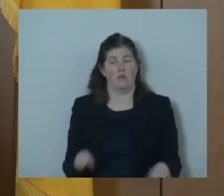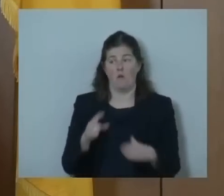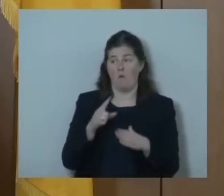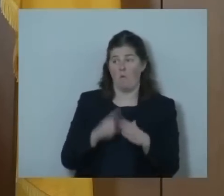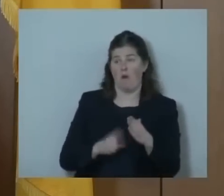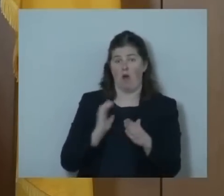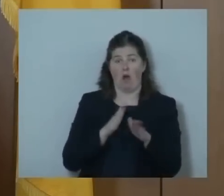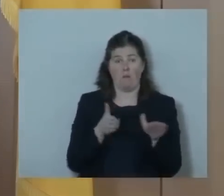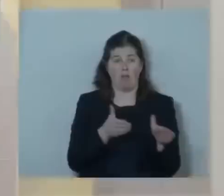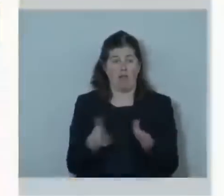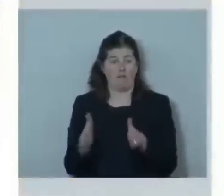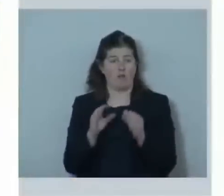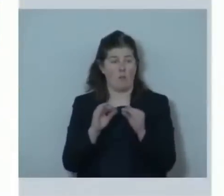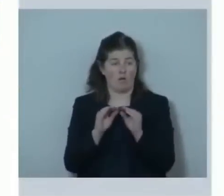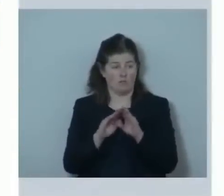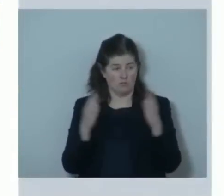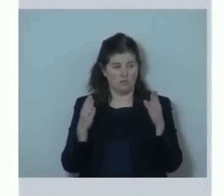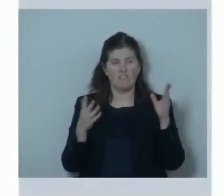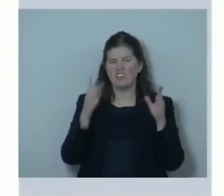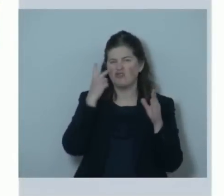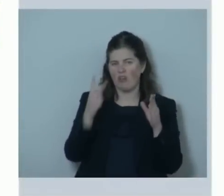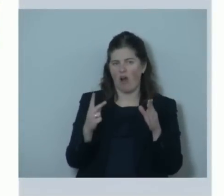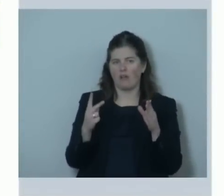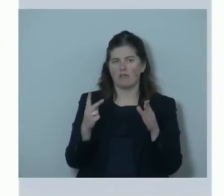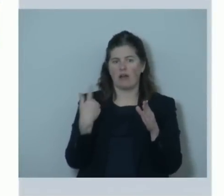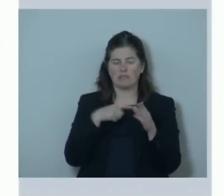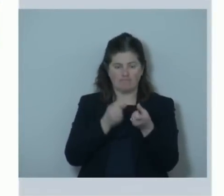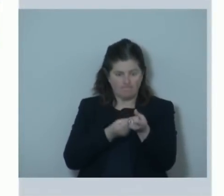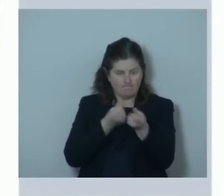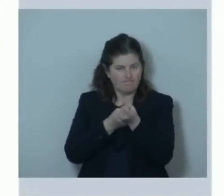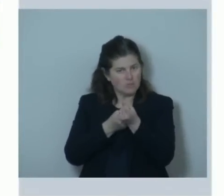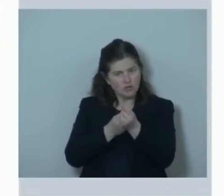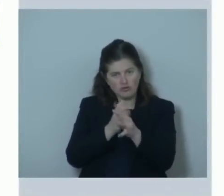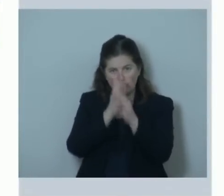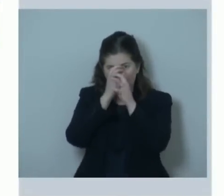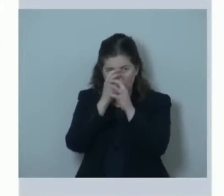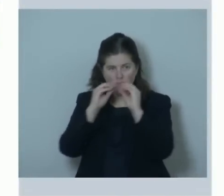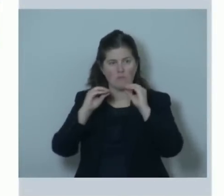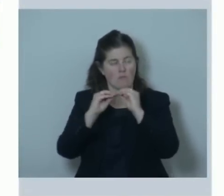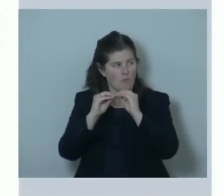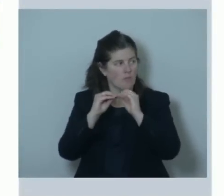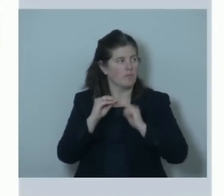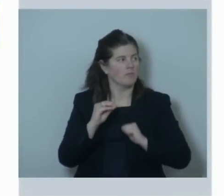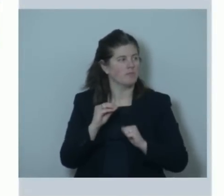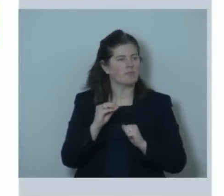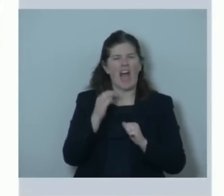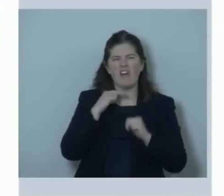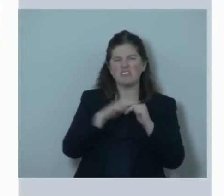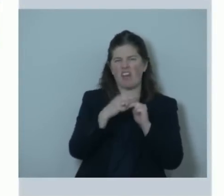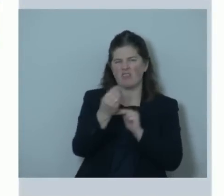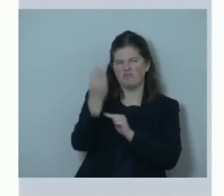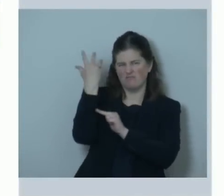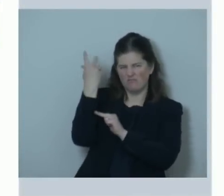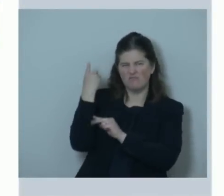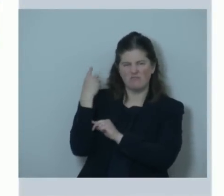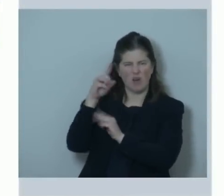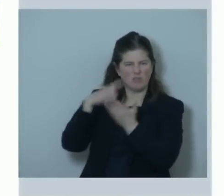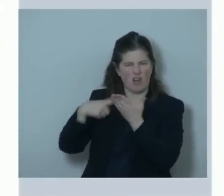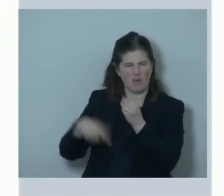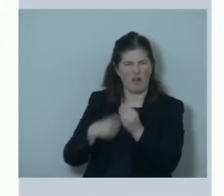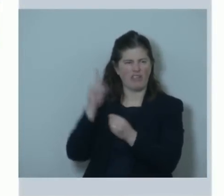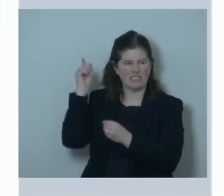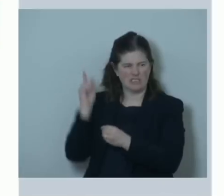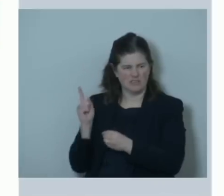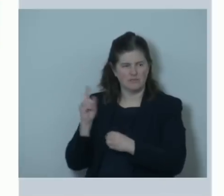going to ease up. You already saw us lean in a little bit, and I've got a slide up, and I want to talk about this. This is